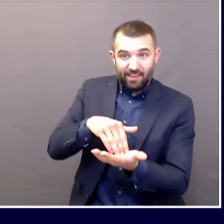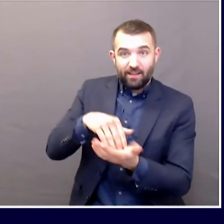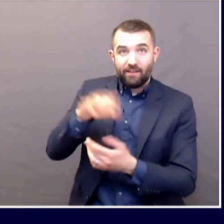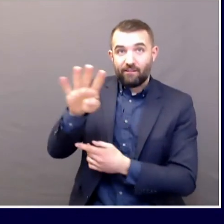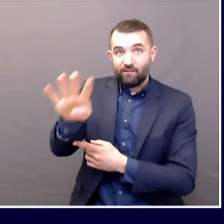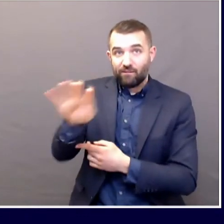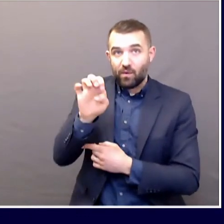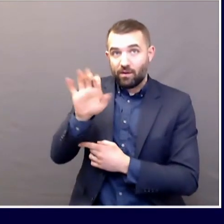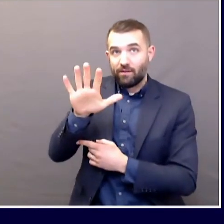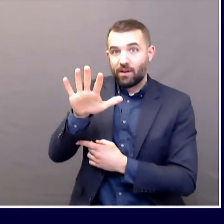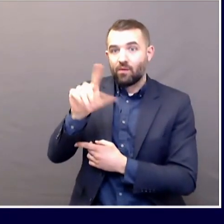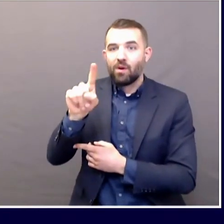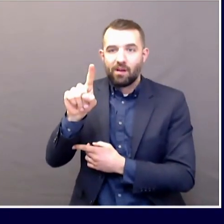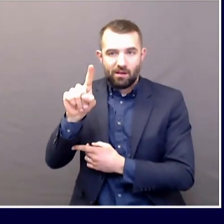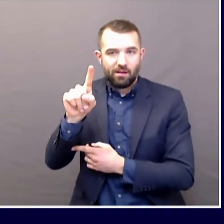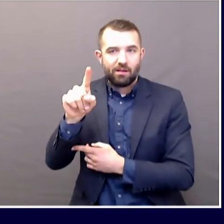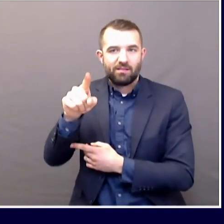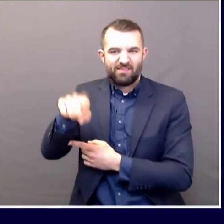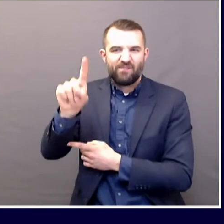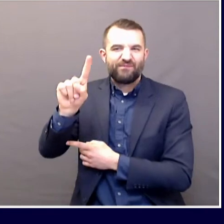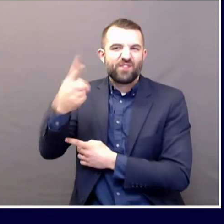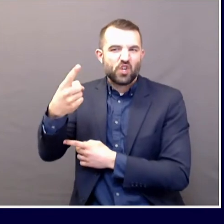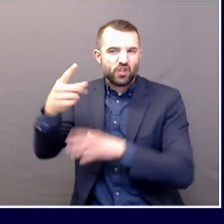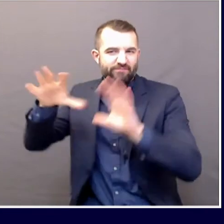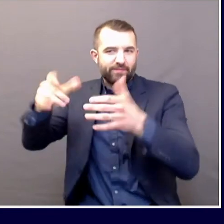211,451 were first doses, and